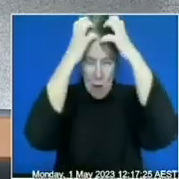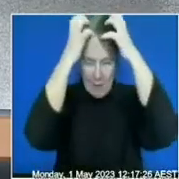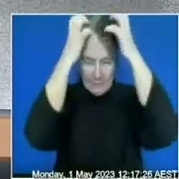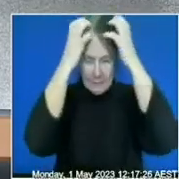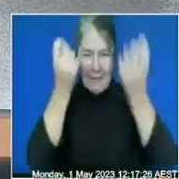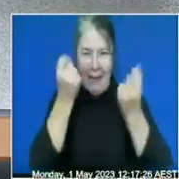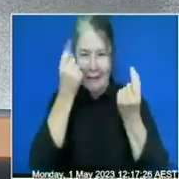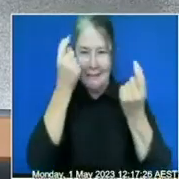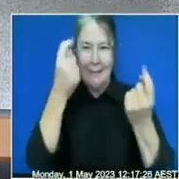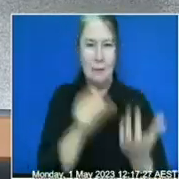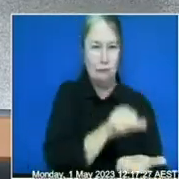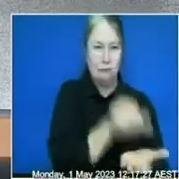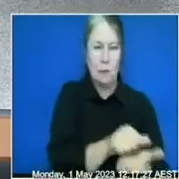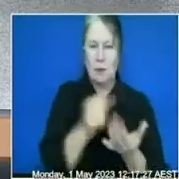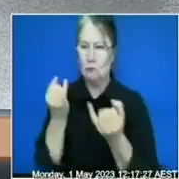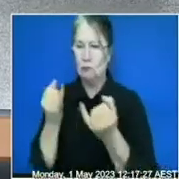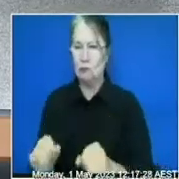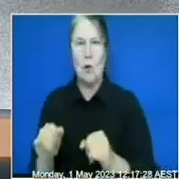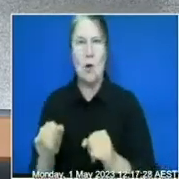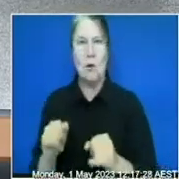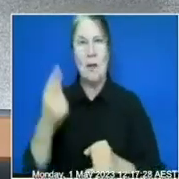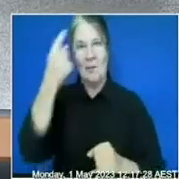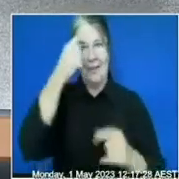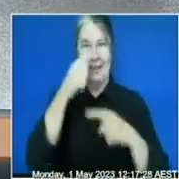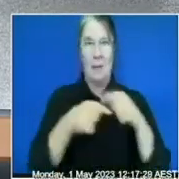that we're missing, their children.